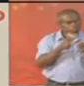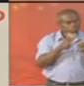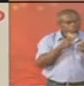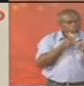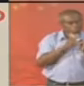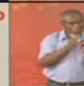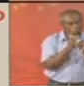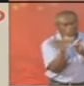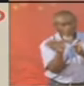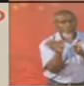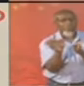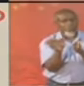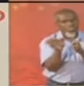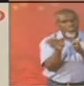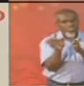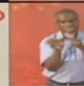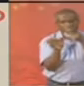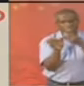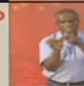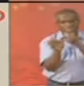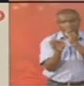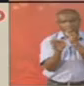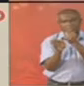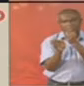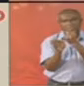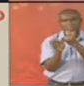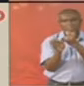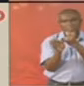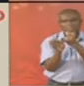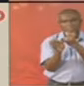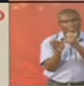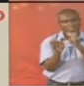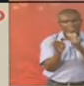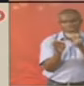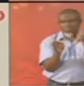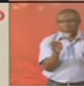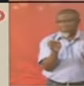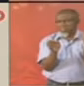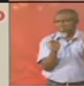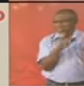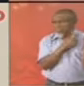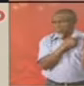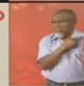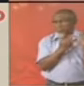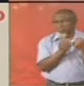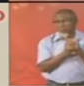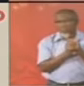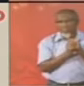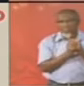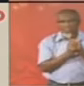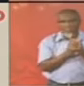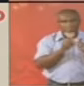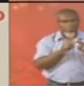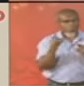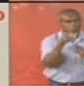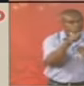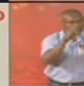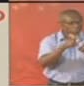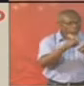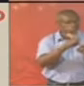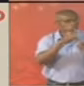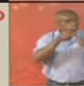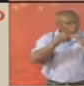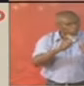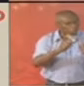accepted, and it comes down to personal responsibility. It comes down at this point to what each individual chooses